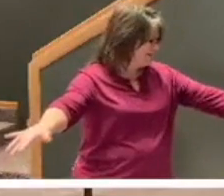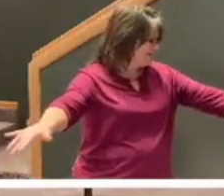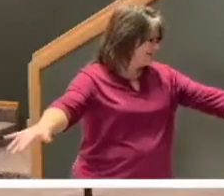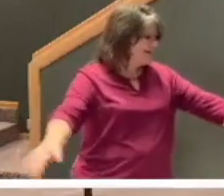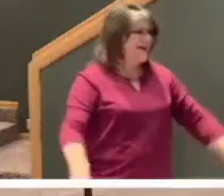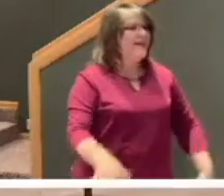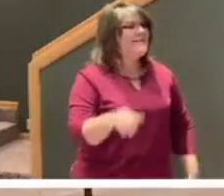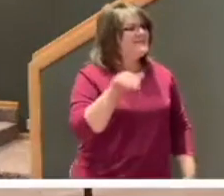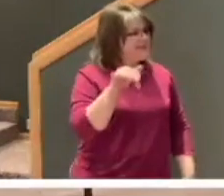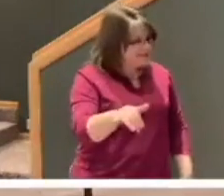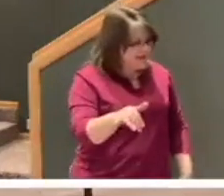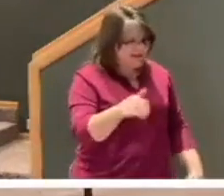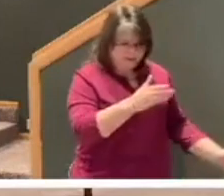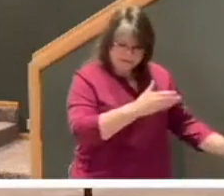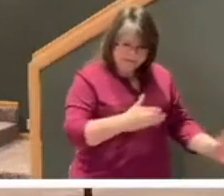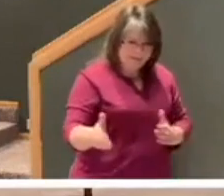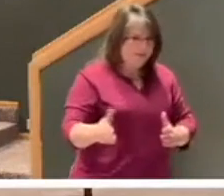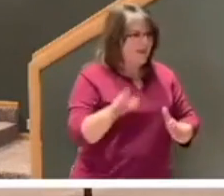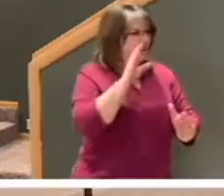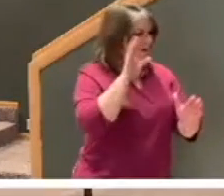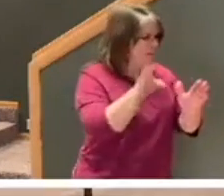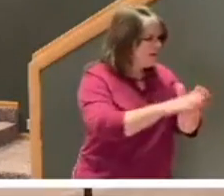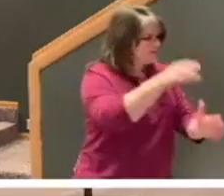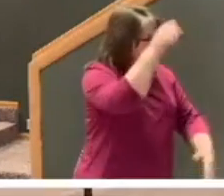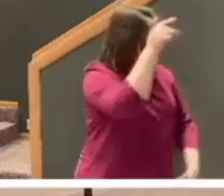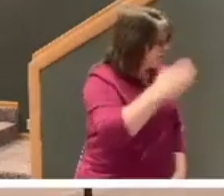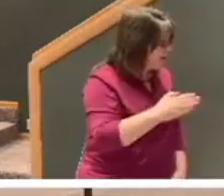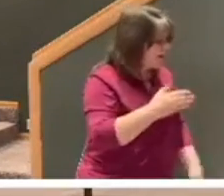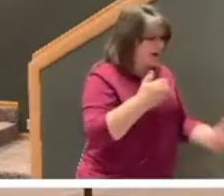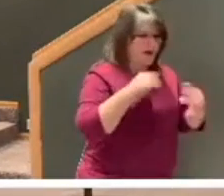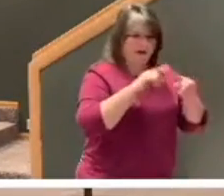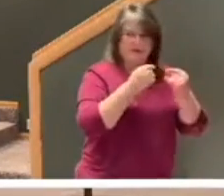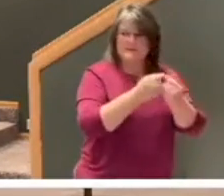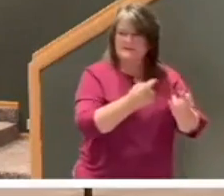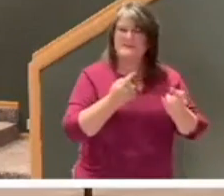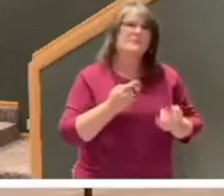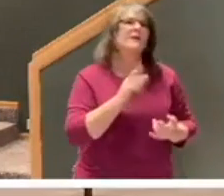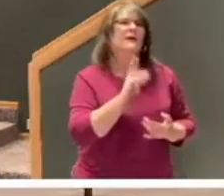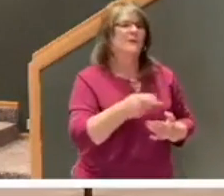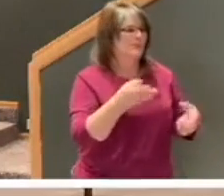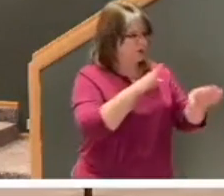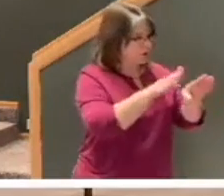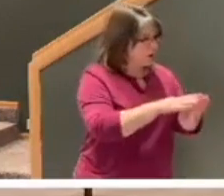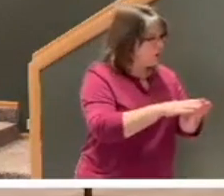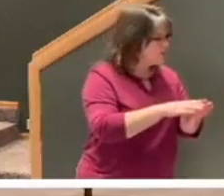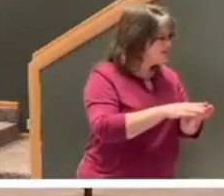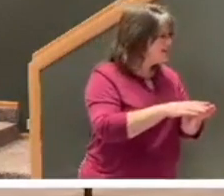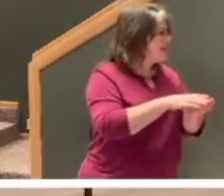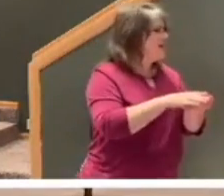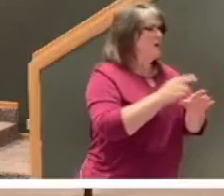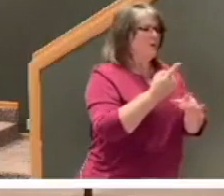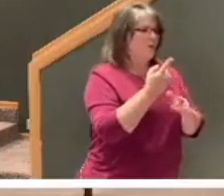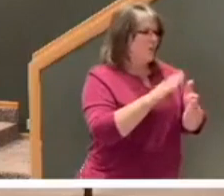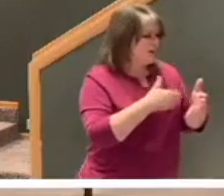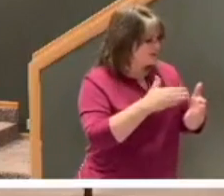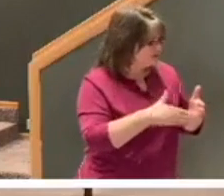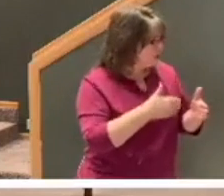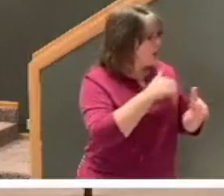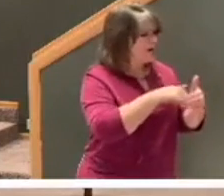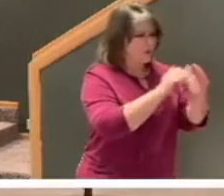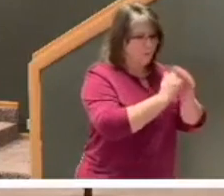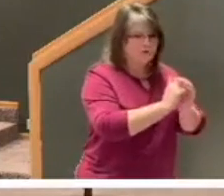That is the design and the picture of God. I'm going to have the team come on back up, and we're going to close in, with one song here in